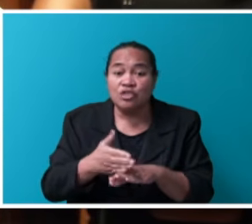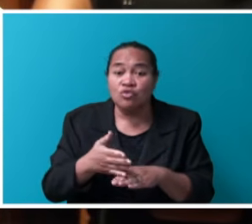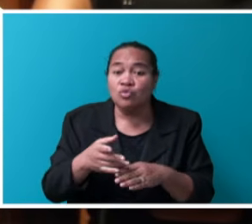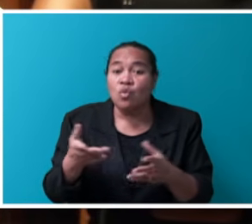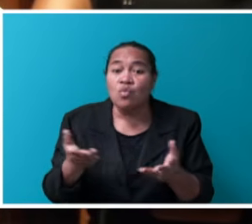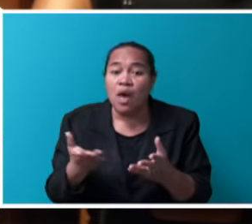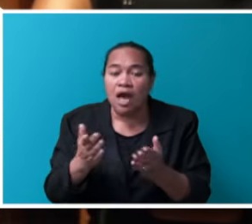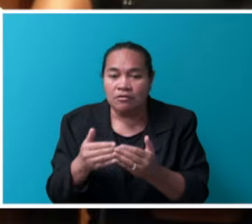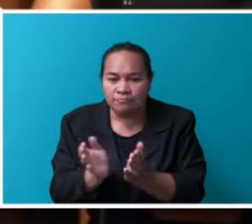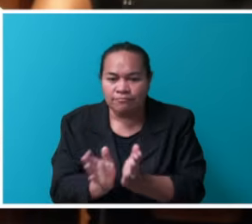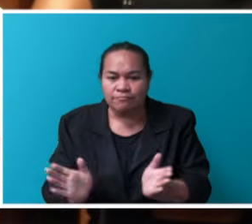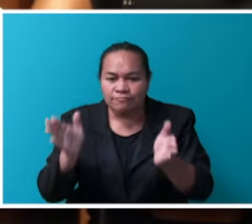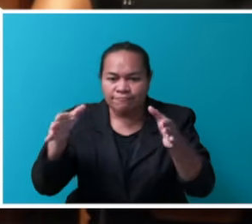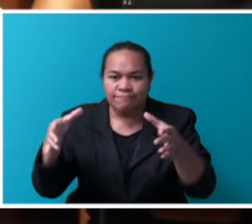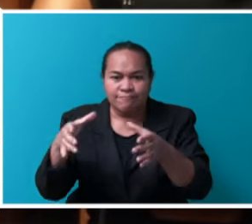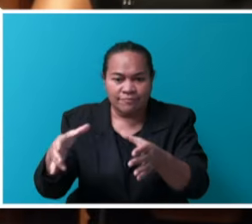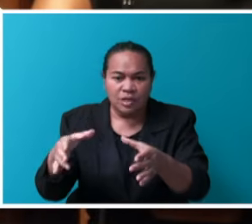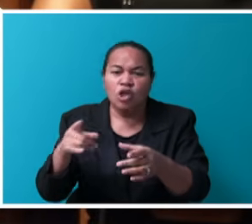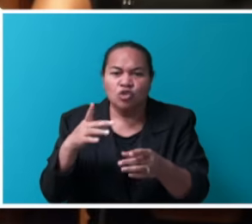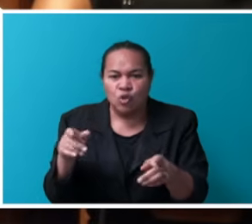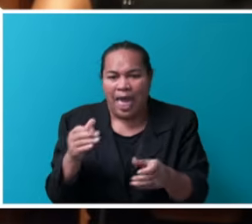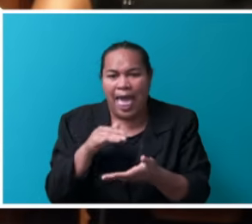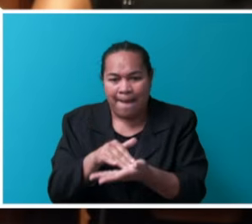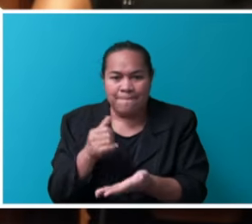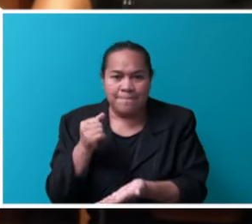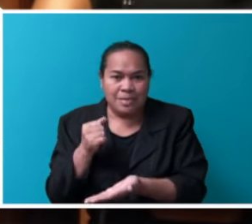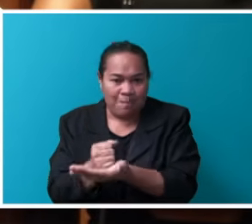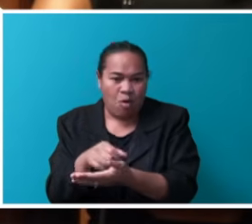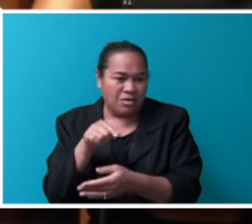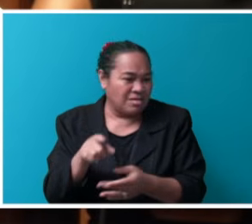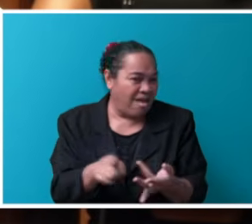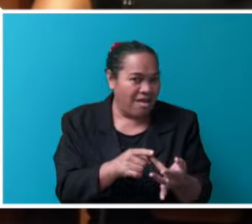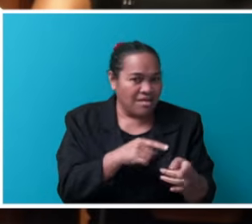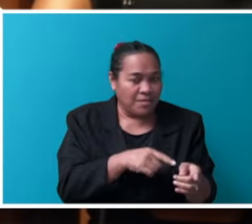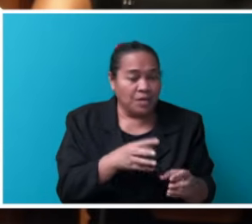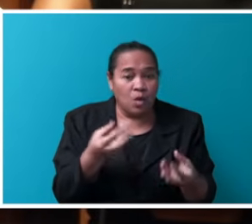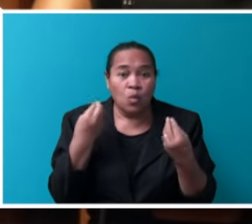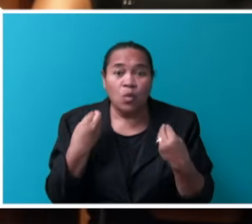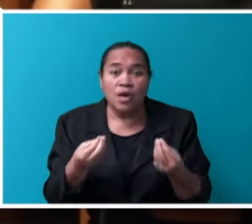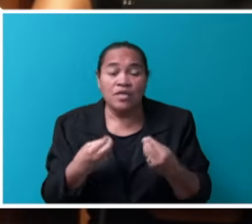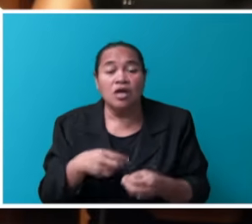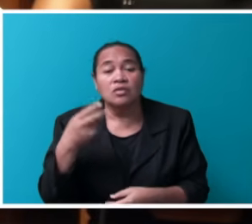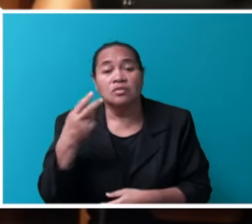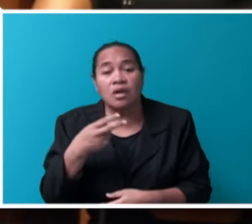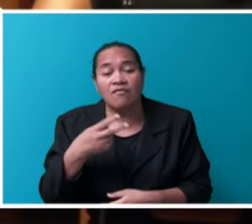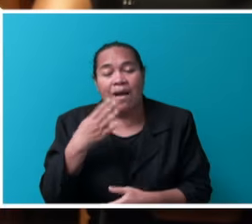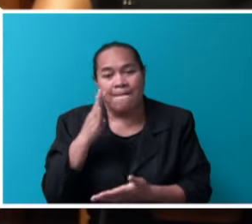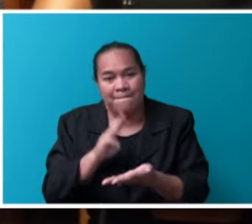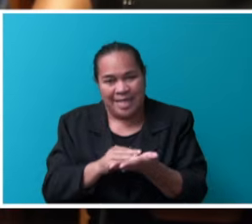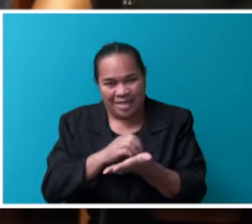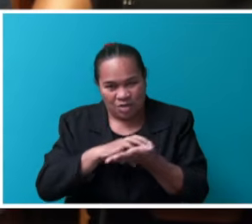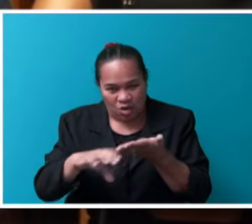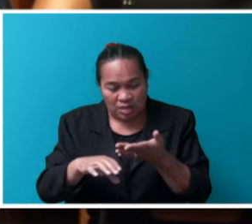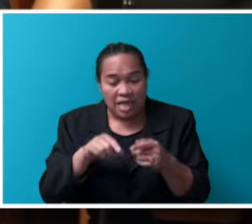to complement the existing Tamavua water treatment plant with a total cost of $12 million. This initiative